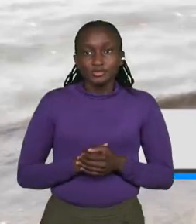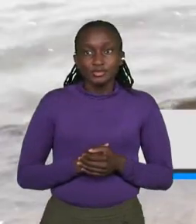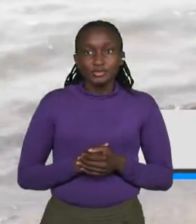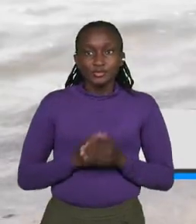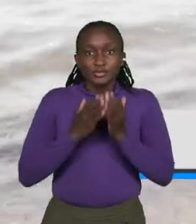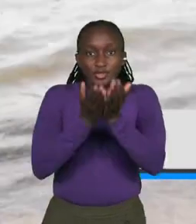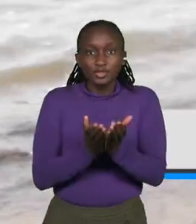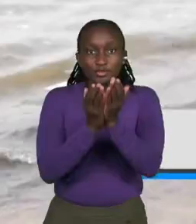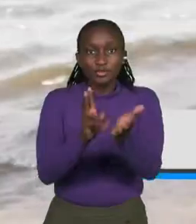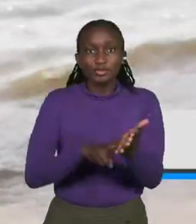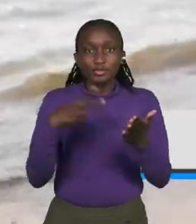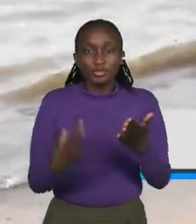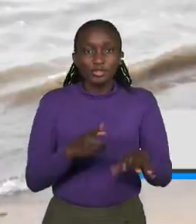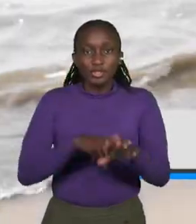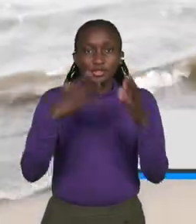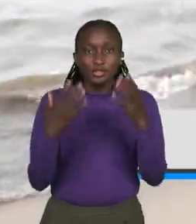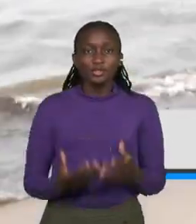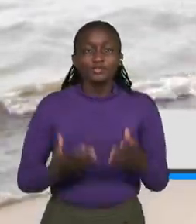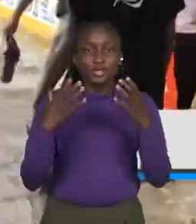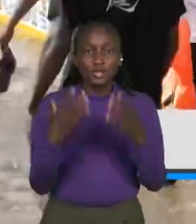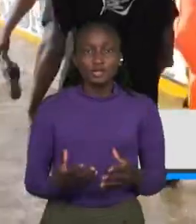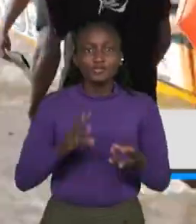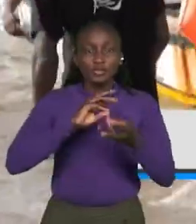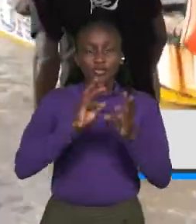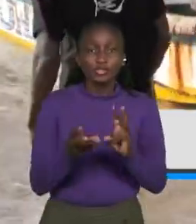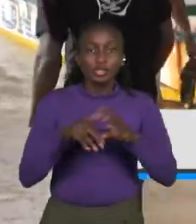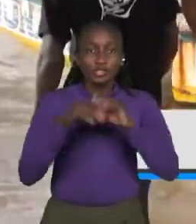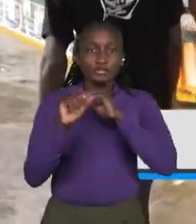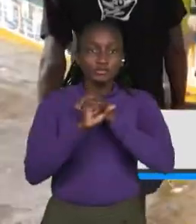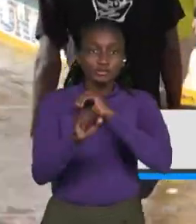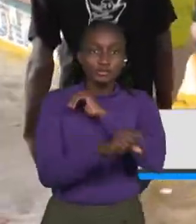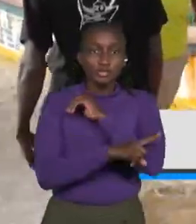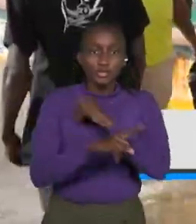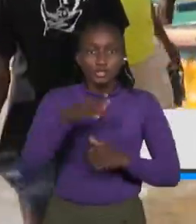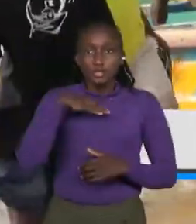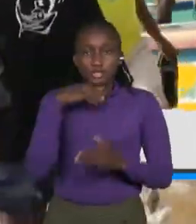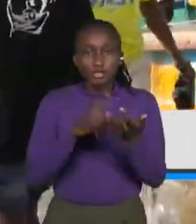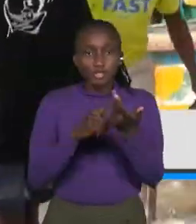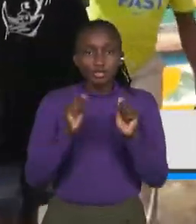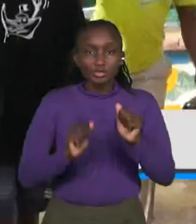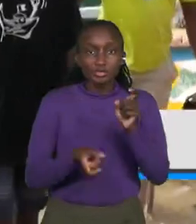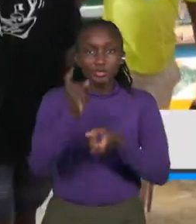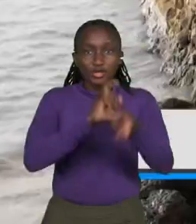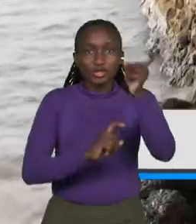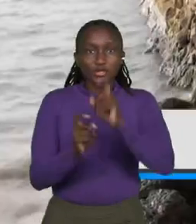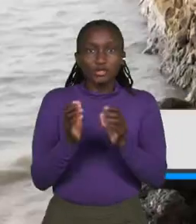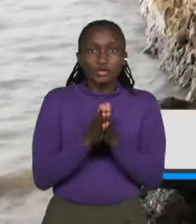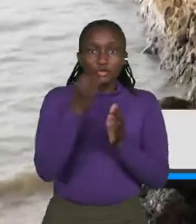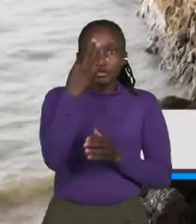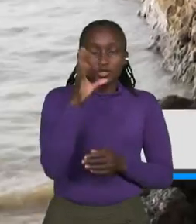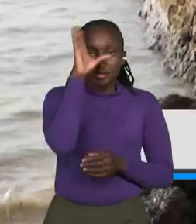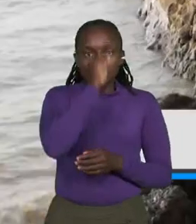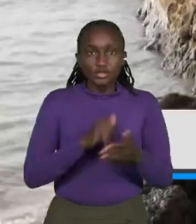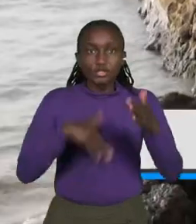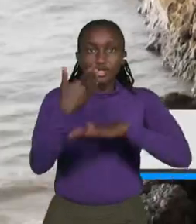A boat capsized during a heavy storm in Senegal. The death toll could rise as three passengers were said to be missing